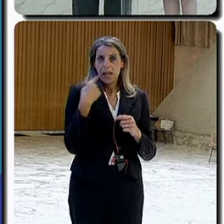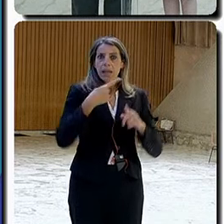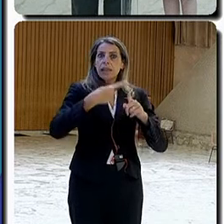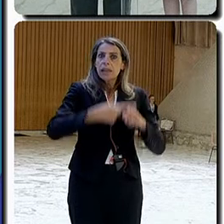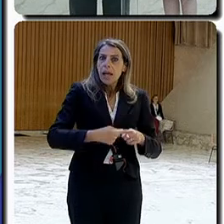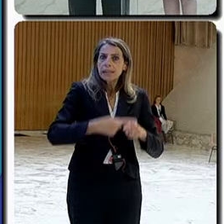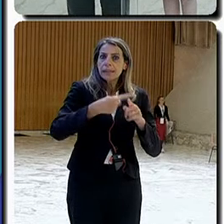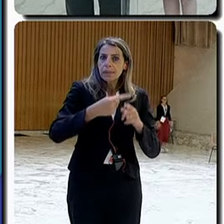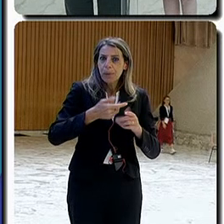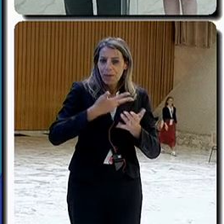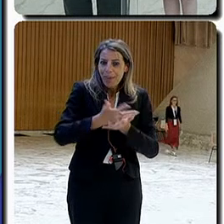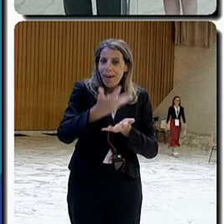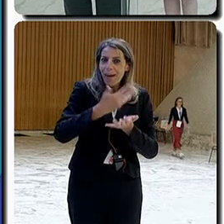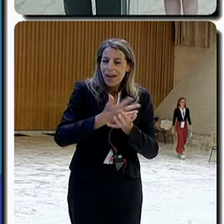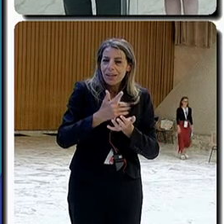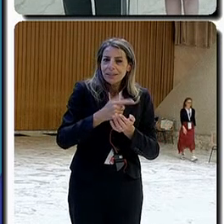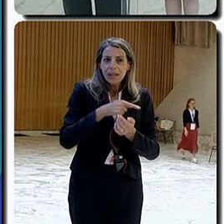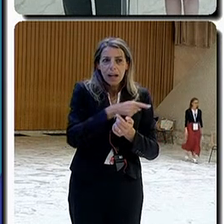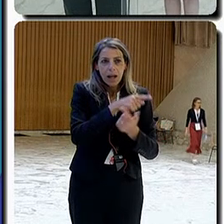this working definition.